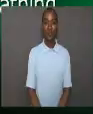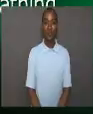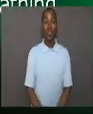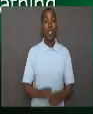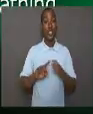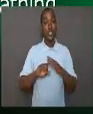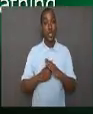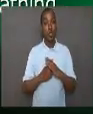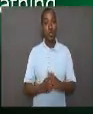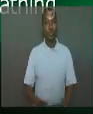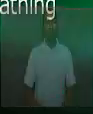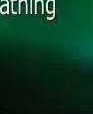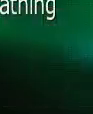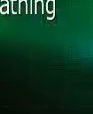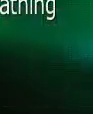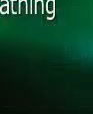Begin.